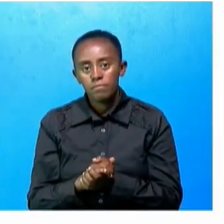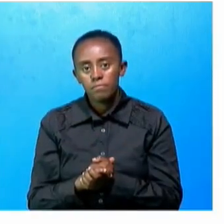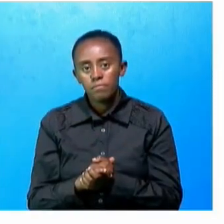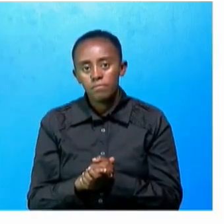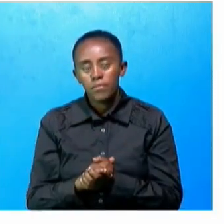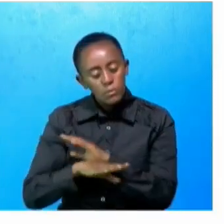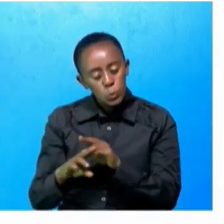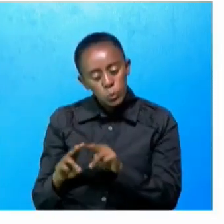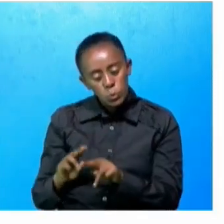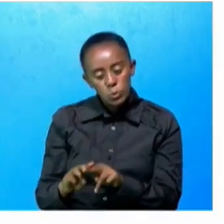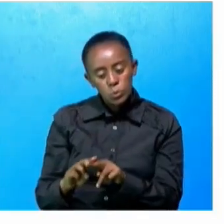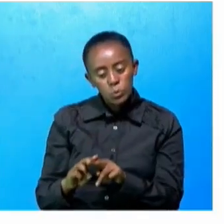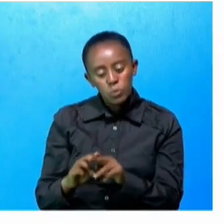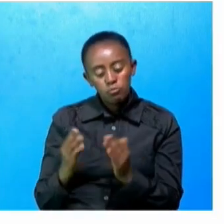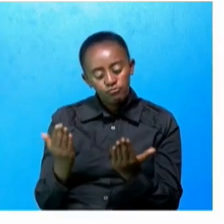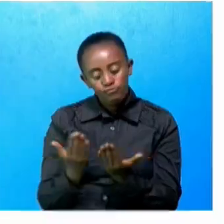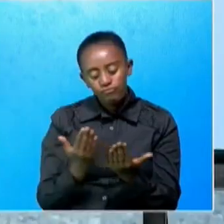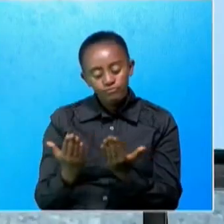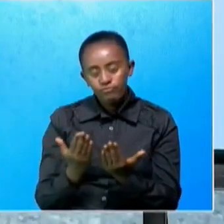a tree. Look,